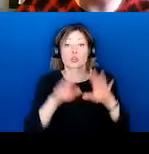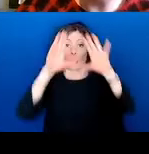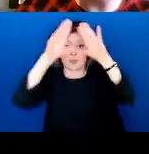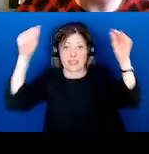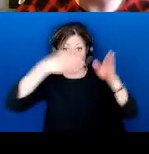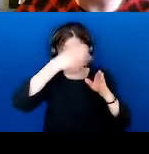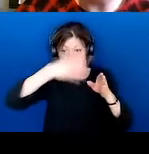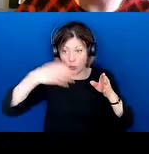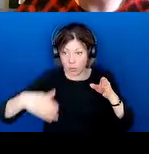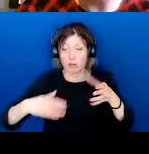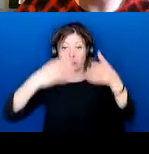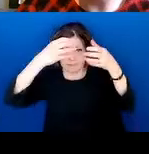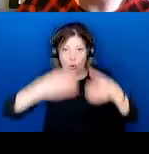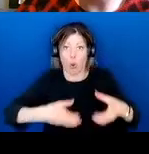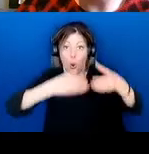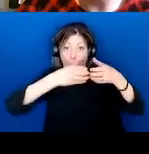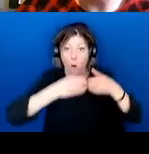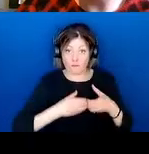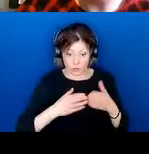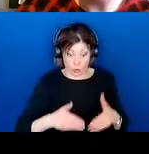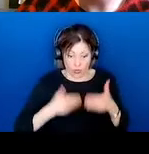portico of Painshill House.